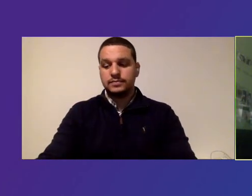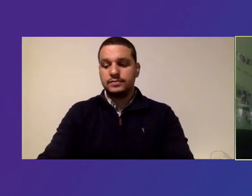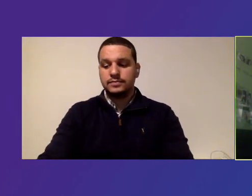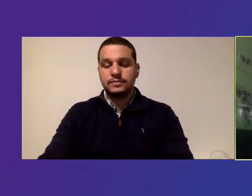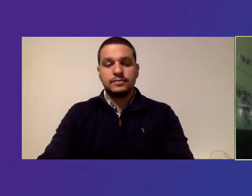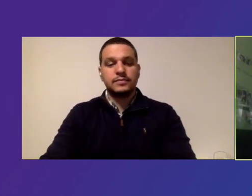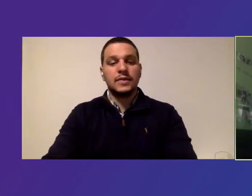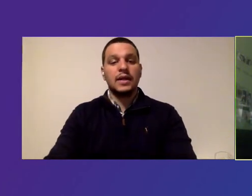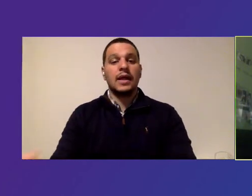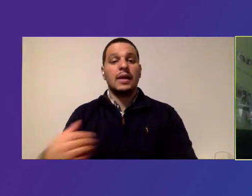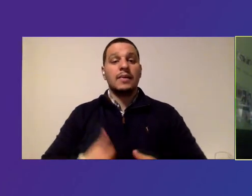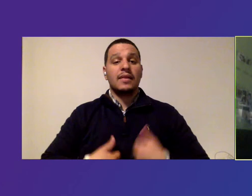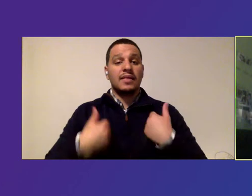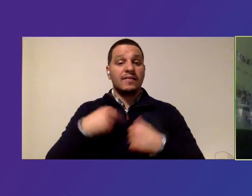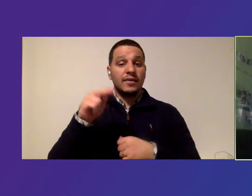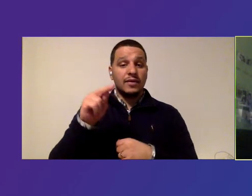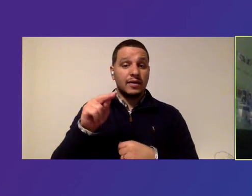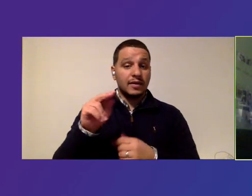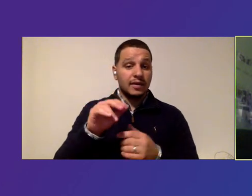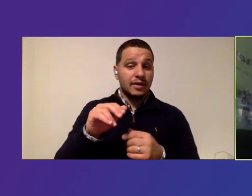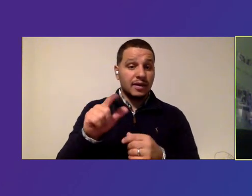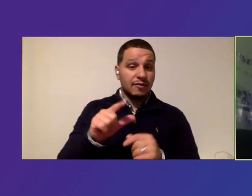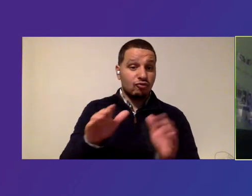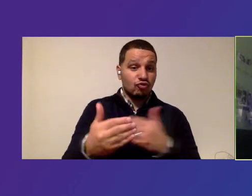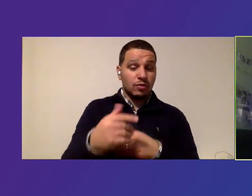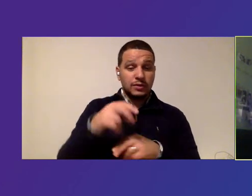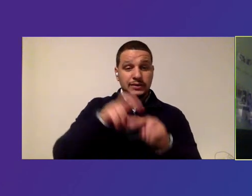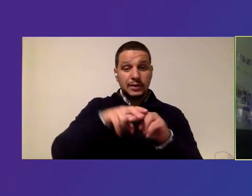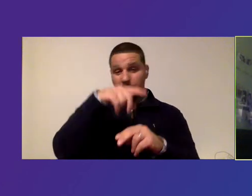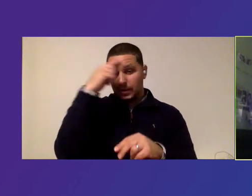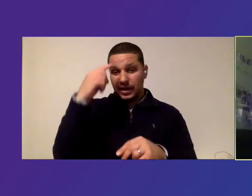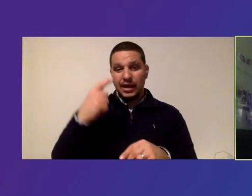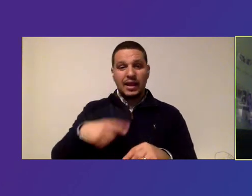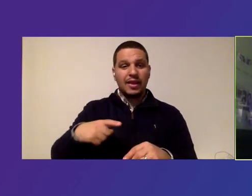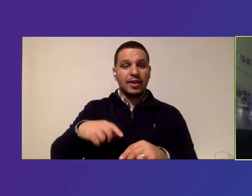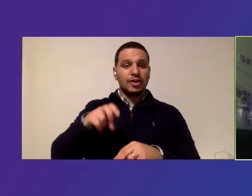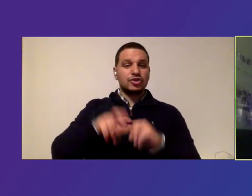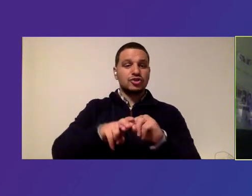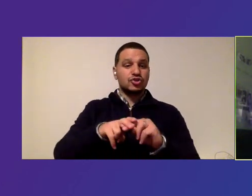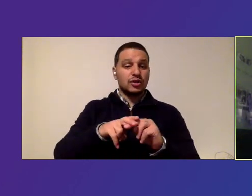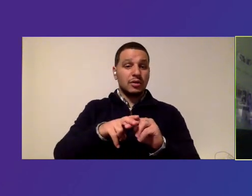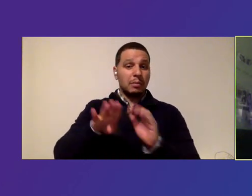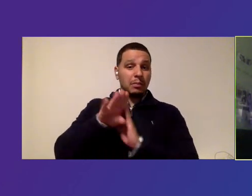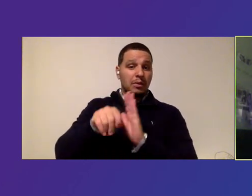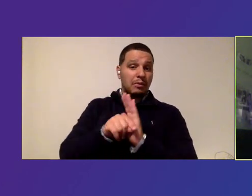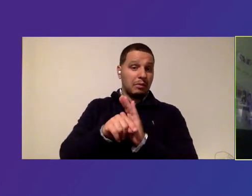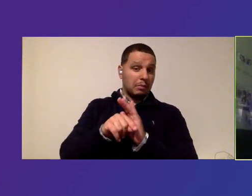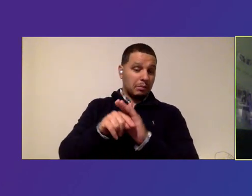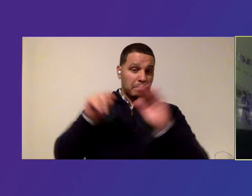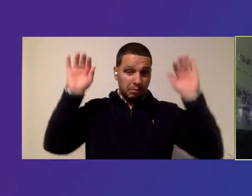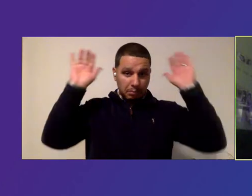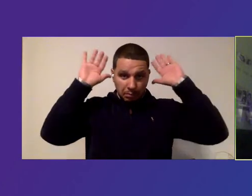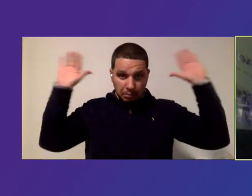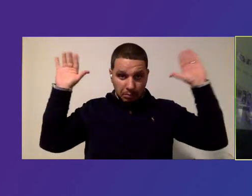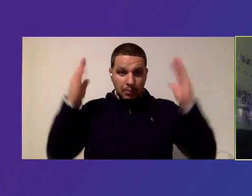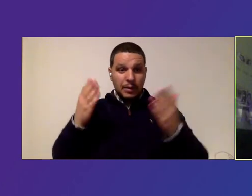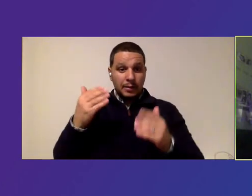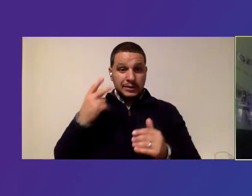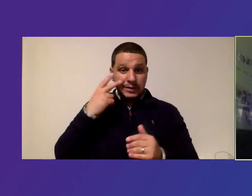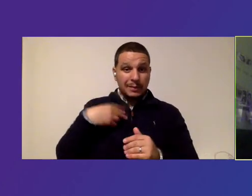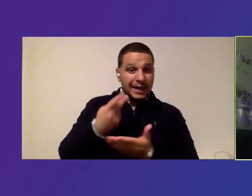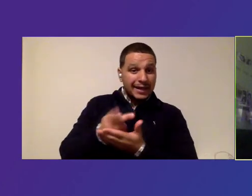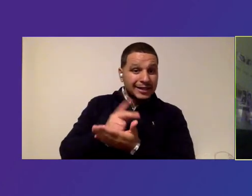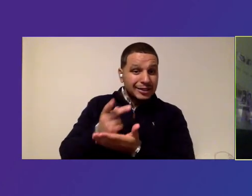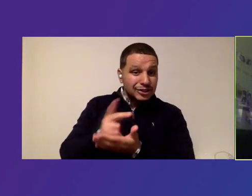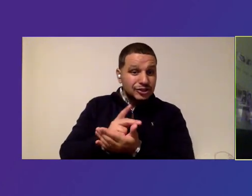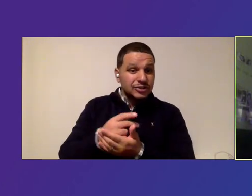living room sitting in a black leather chair, and behind me you may see a glimpse of my kitchen on